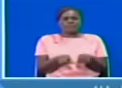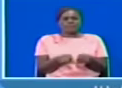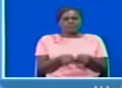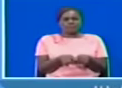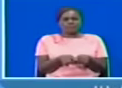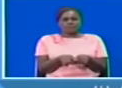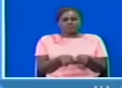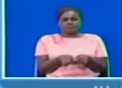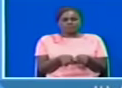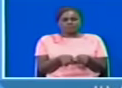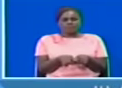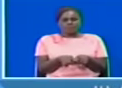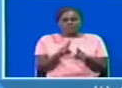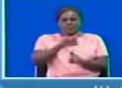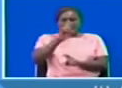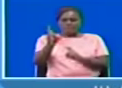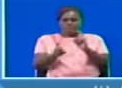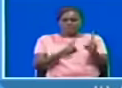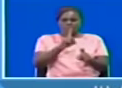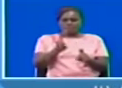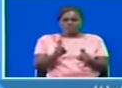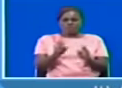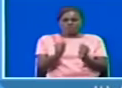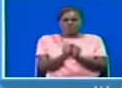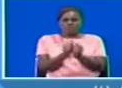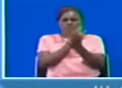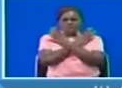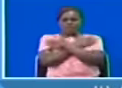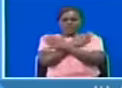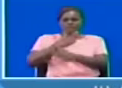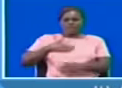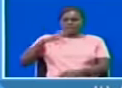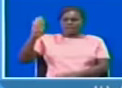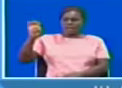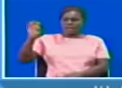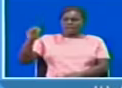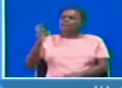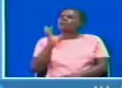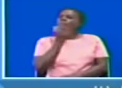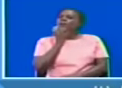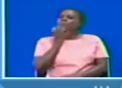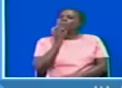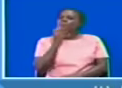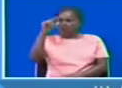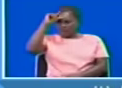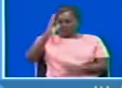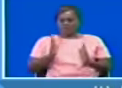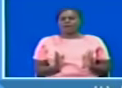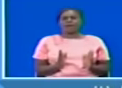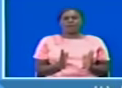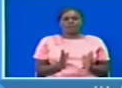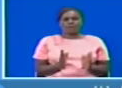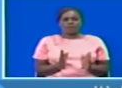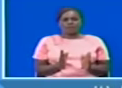Well, that was an interview with my colleague Ben Kitile with the governor of Bomet County and party leader for Chama